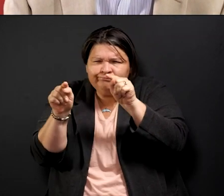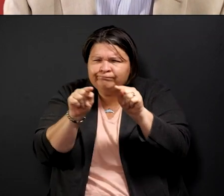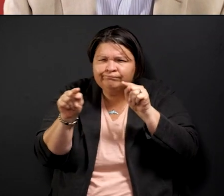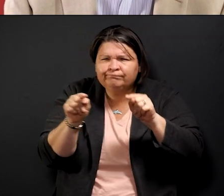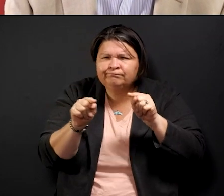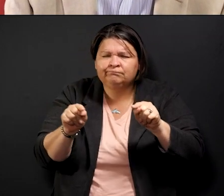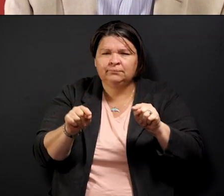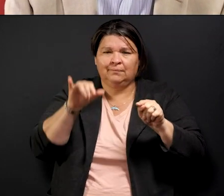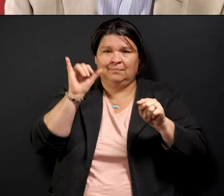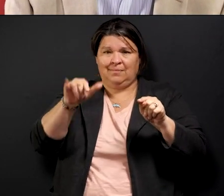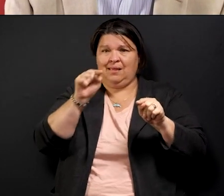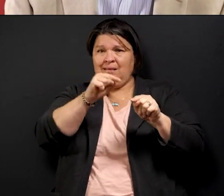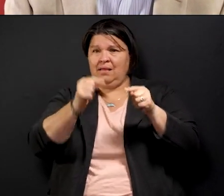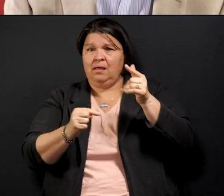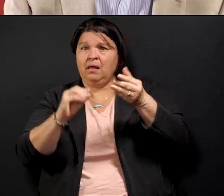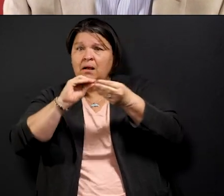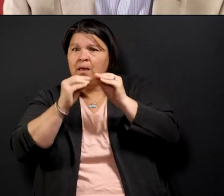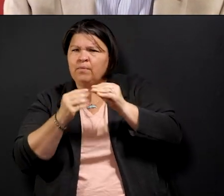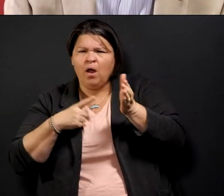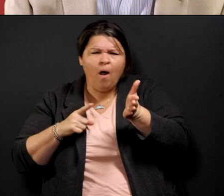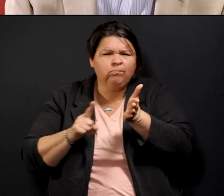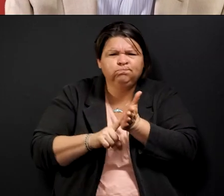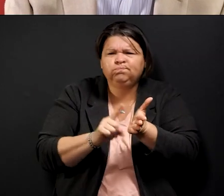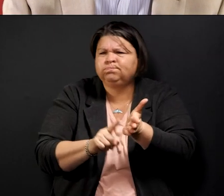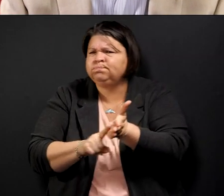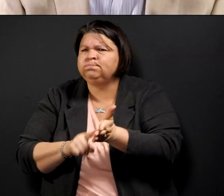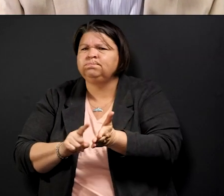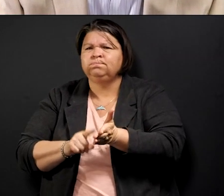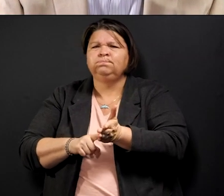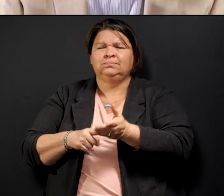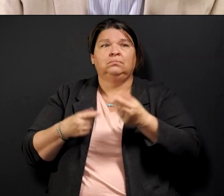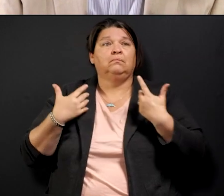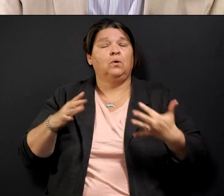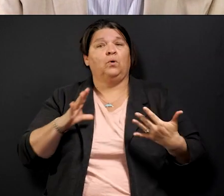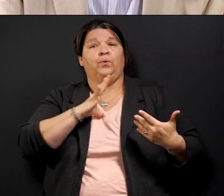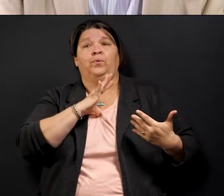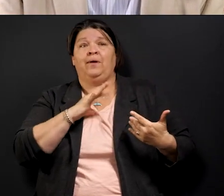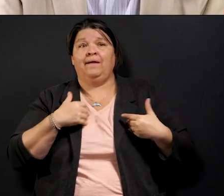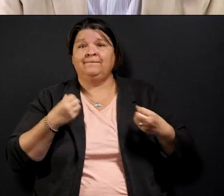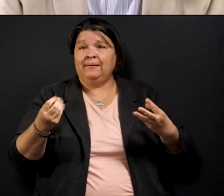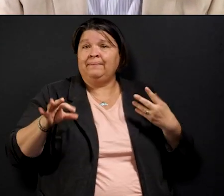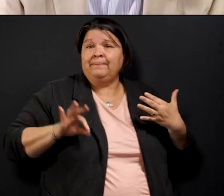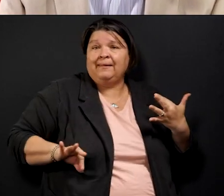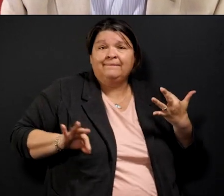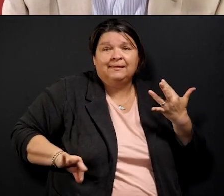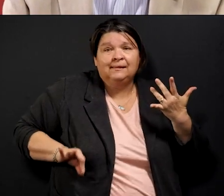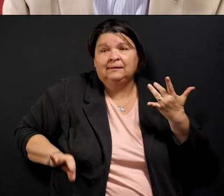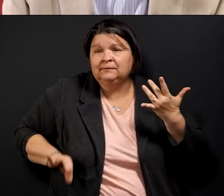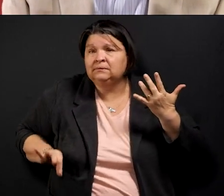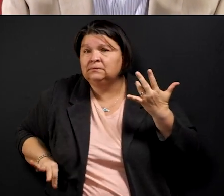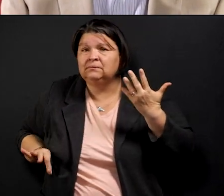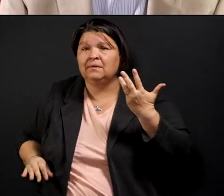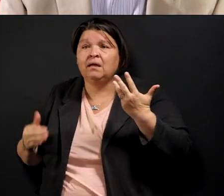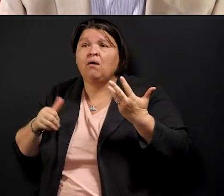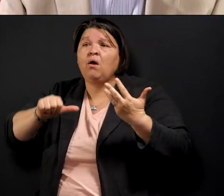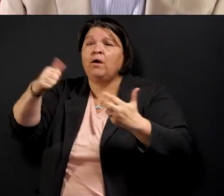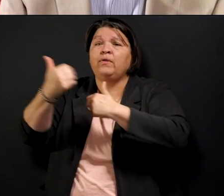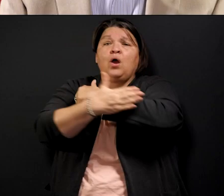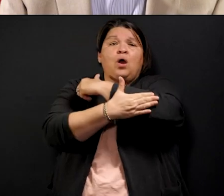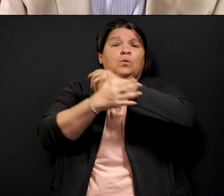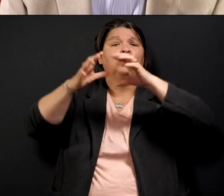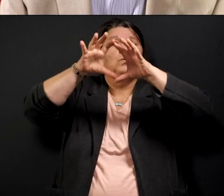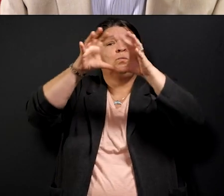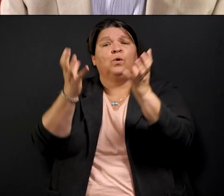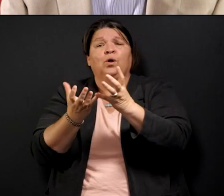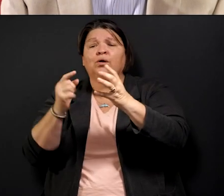benefiting from. First of all, on the other side of the world, countries are trying to reopening, and we're learning from their experience and sometimes